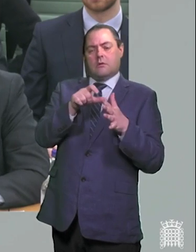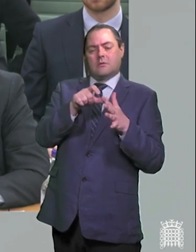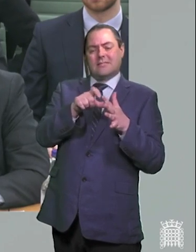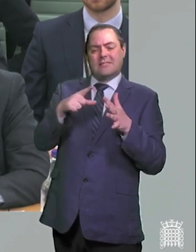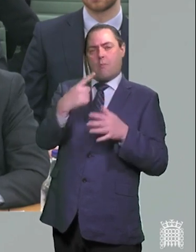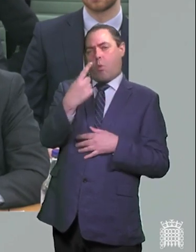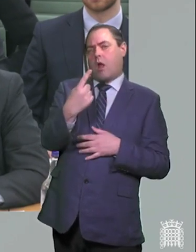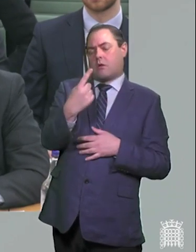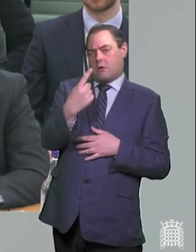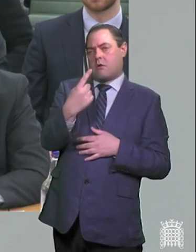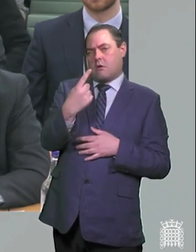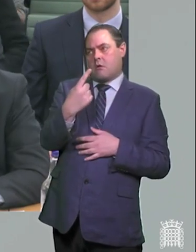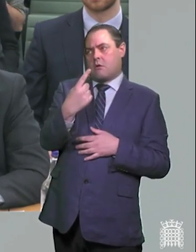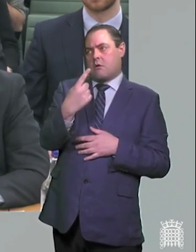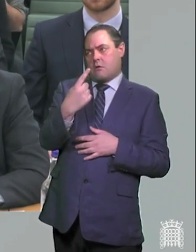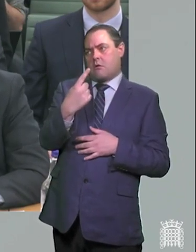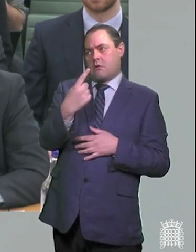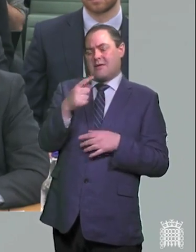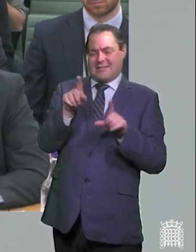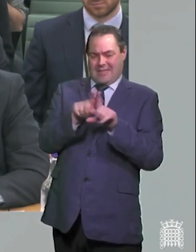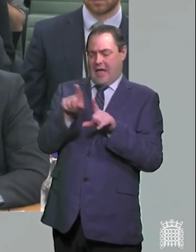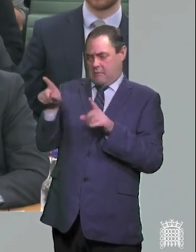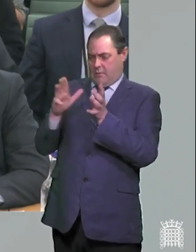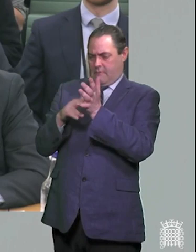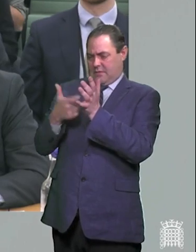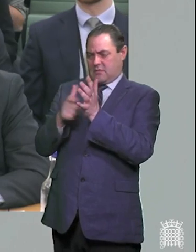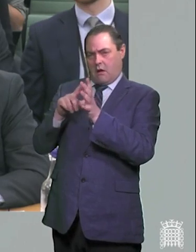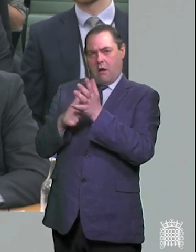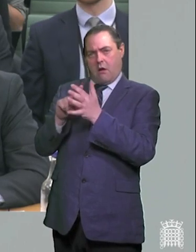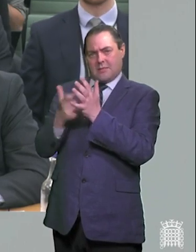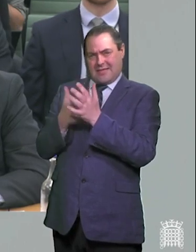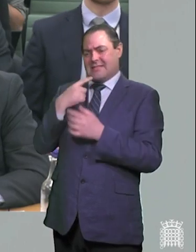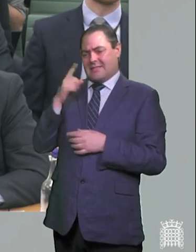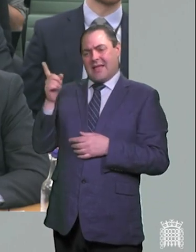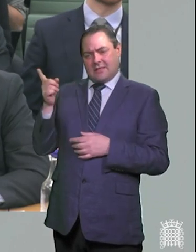1st, you have to. It is true, as Mr. Carter said, that I had